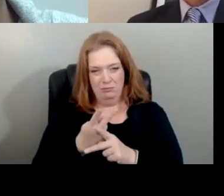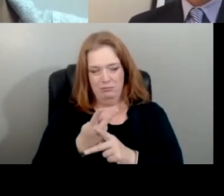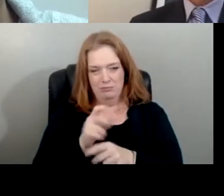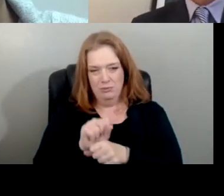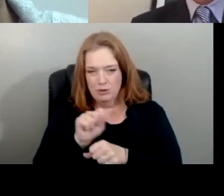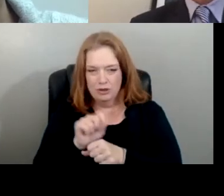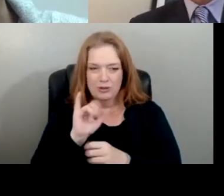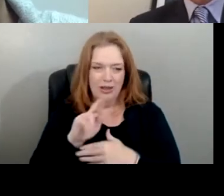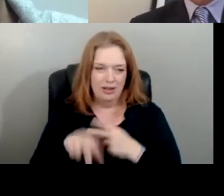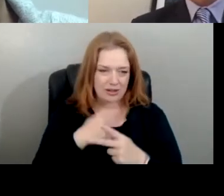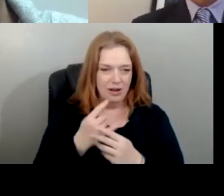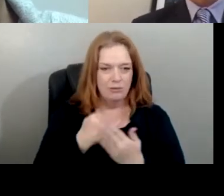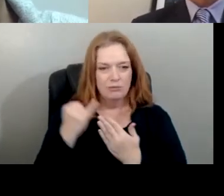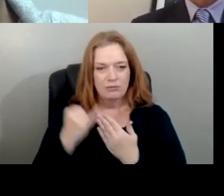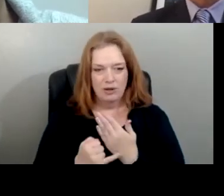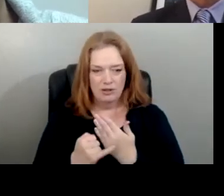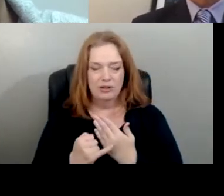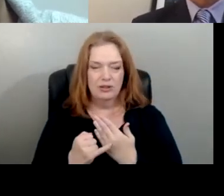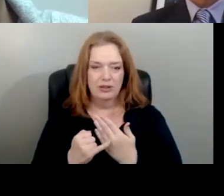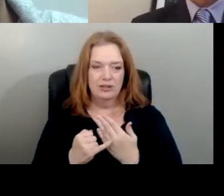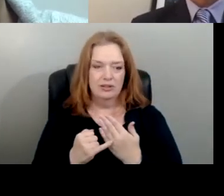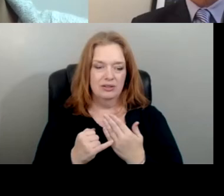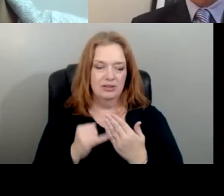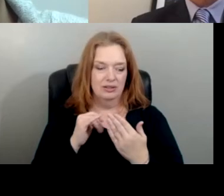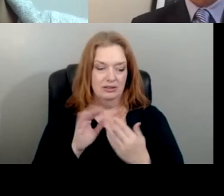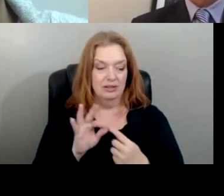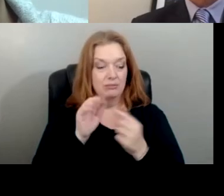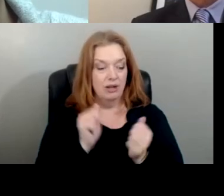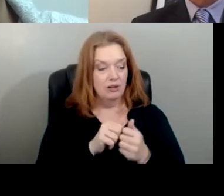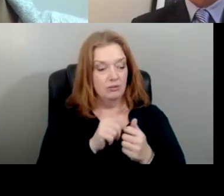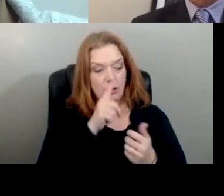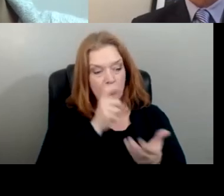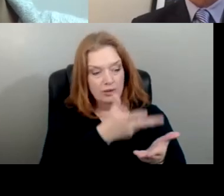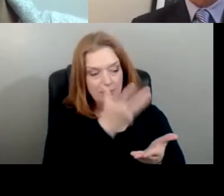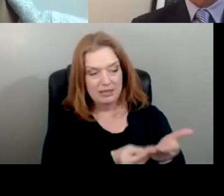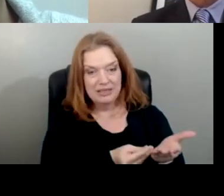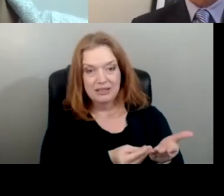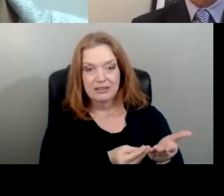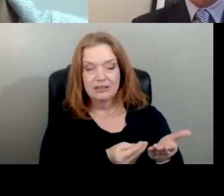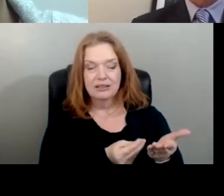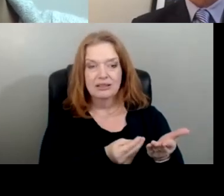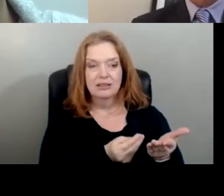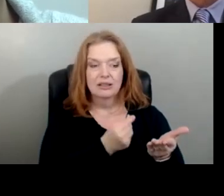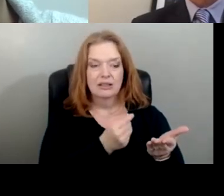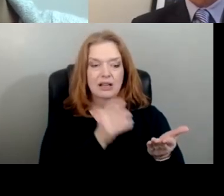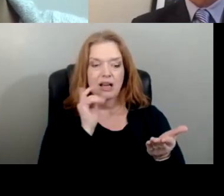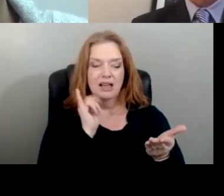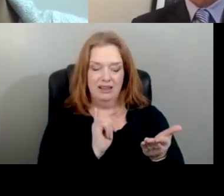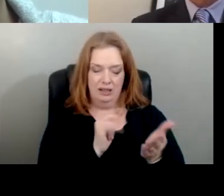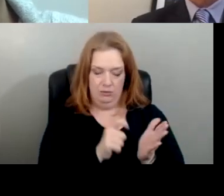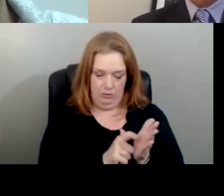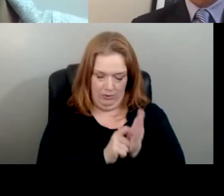it requires a connection to our communities, and that we can't leave out also